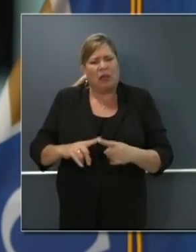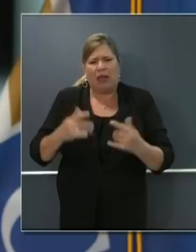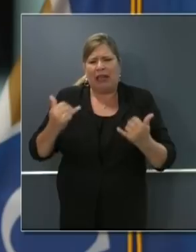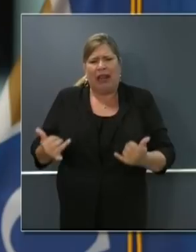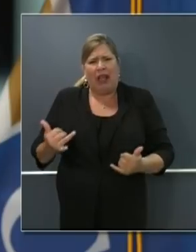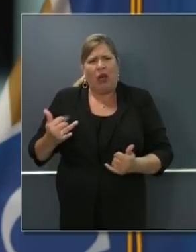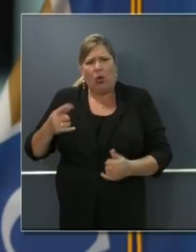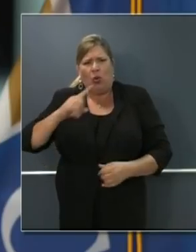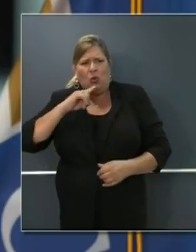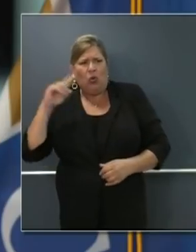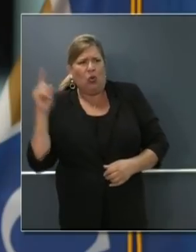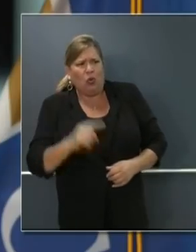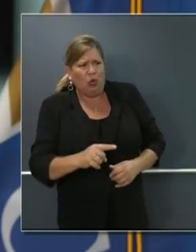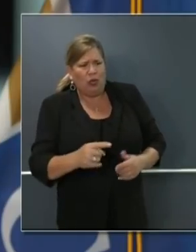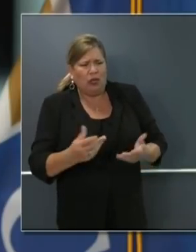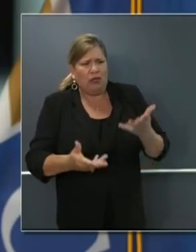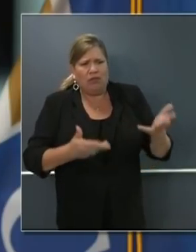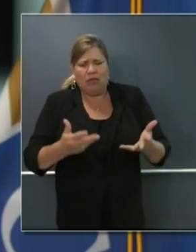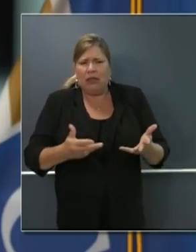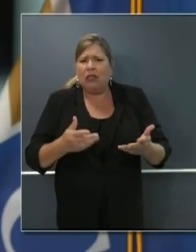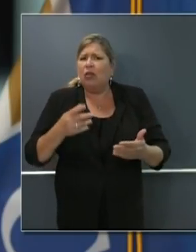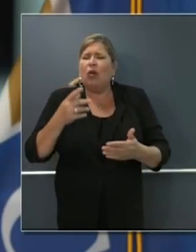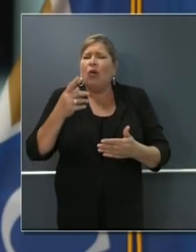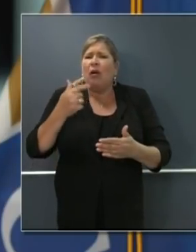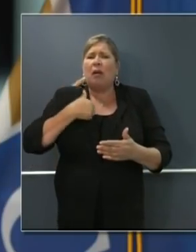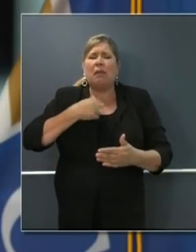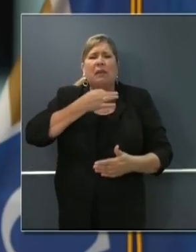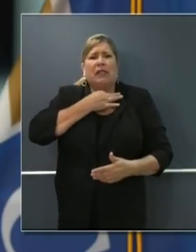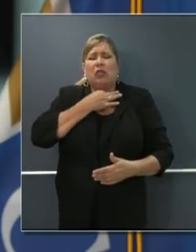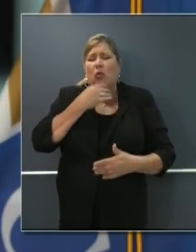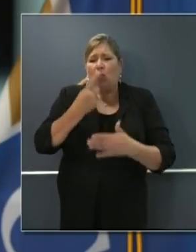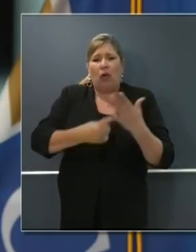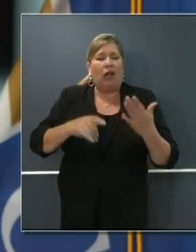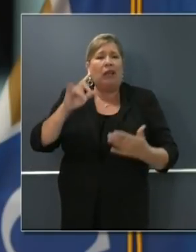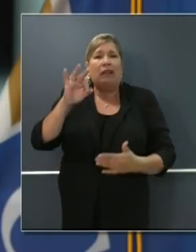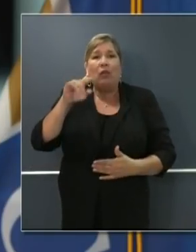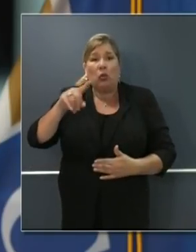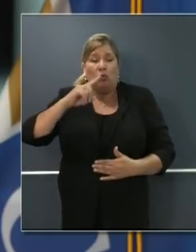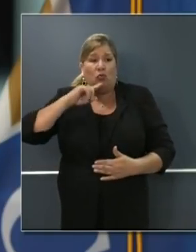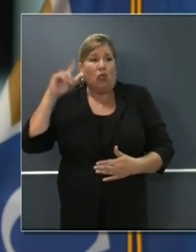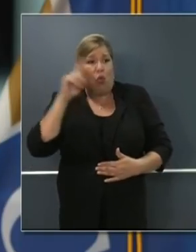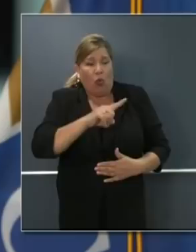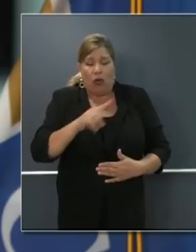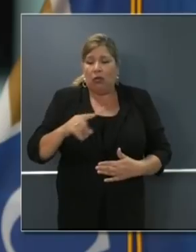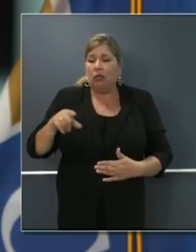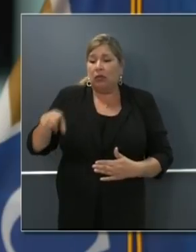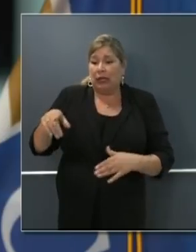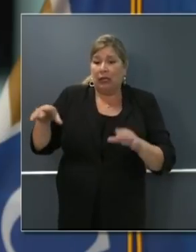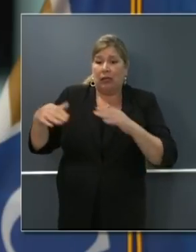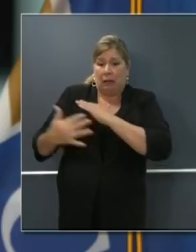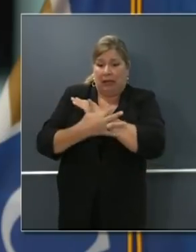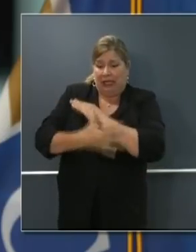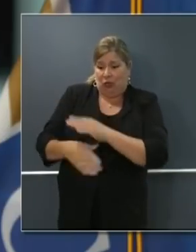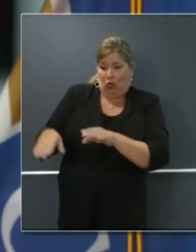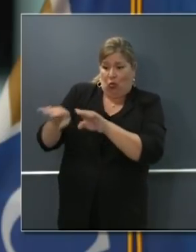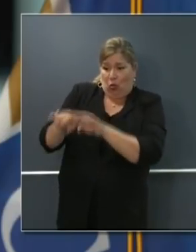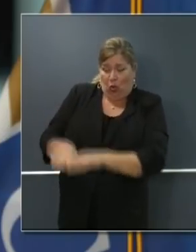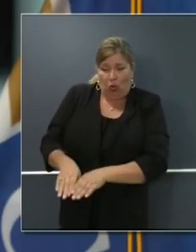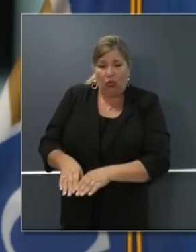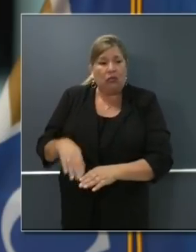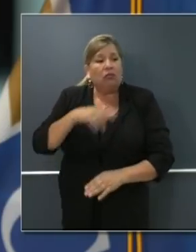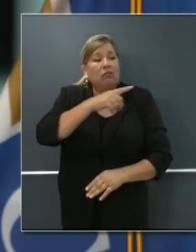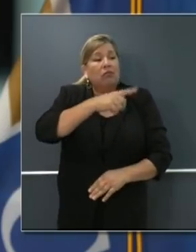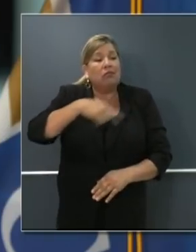to the locals to enforce? And if they don't enforce, is there something that the state can do to step in to enforce this order? Well, it's crystal clear,